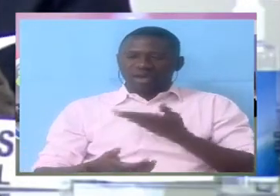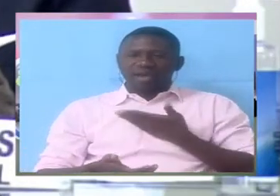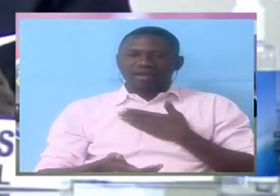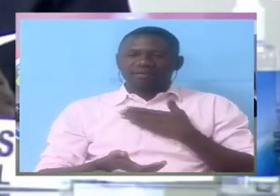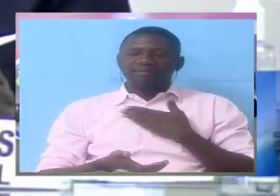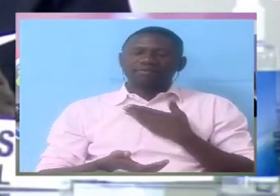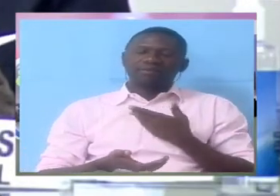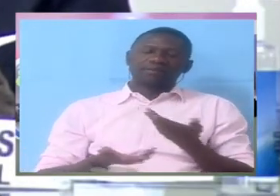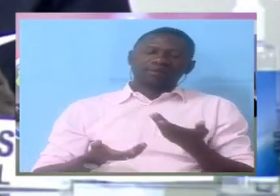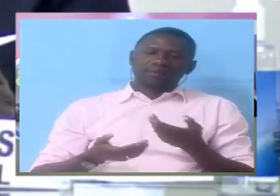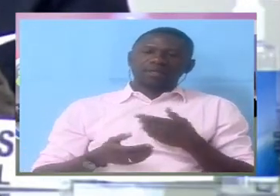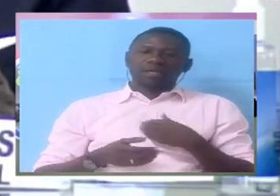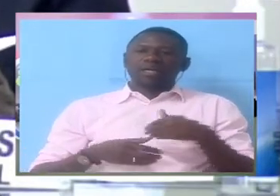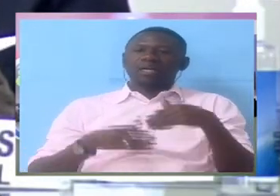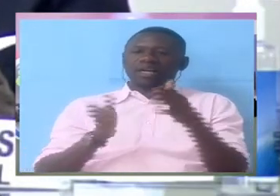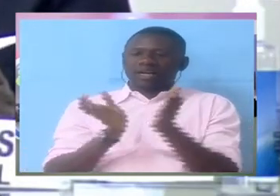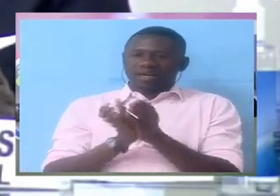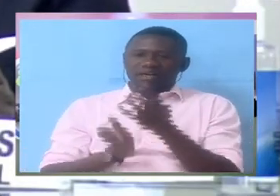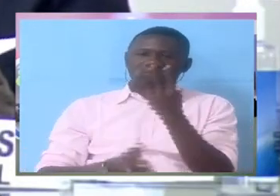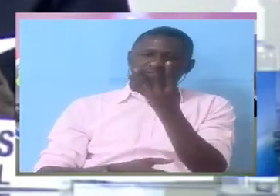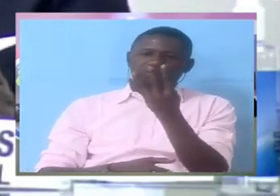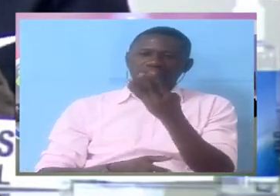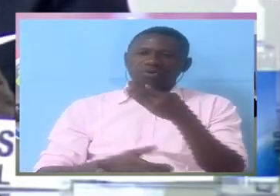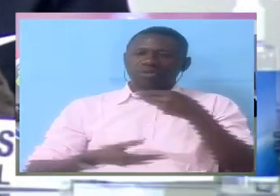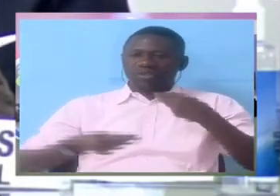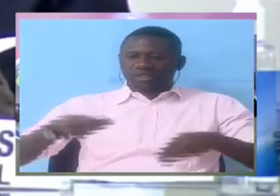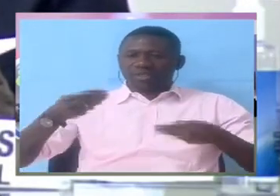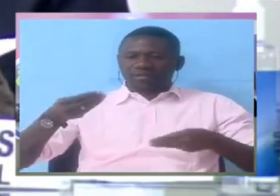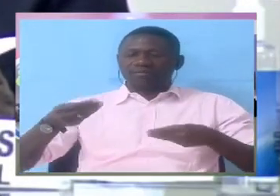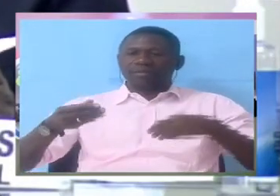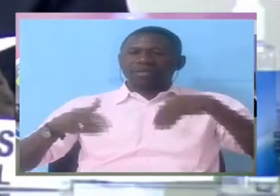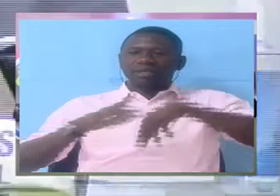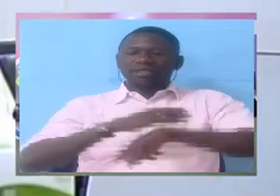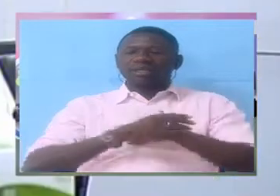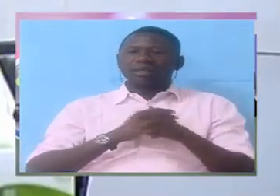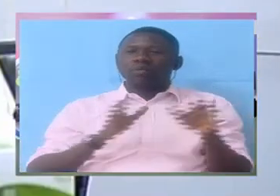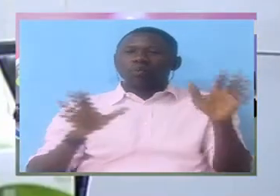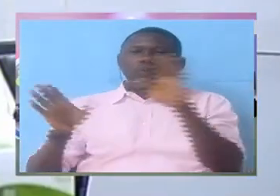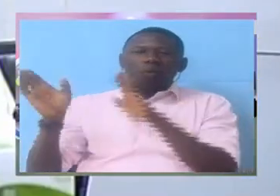secured a Class 4 certificate in metrology.